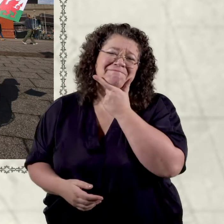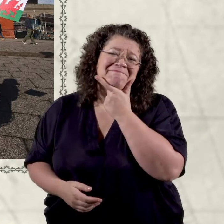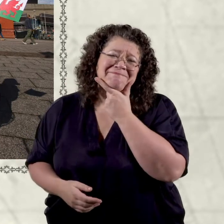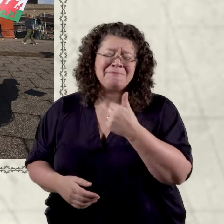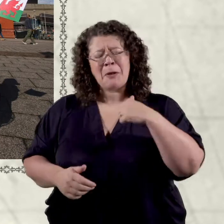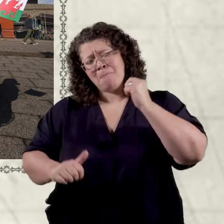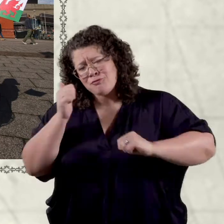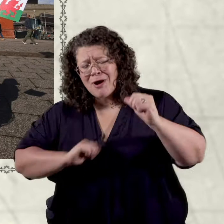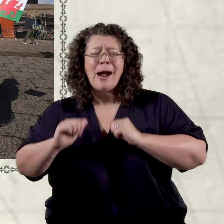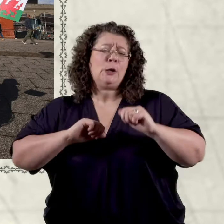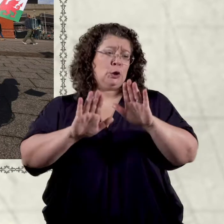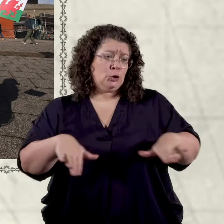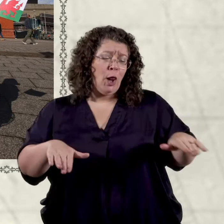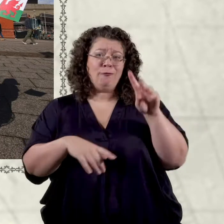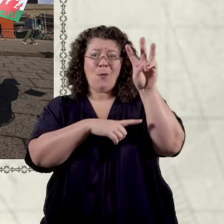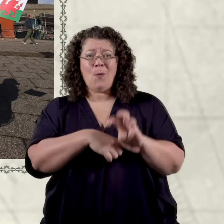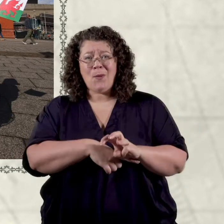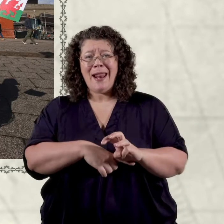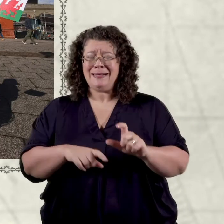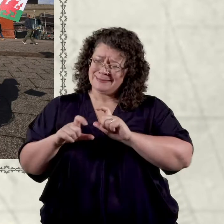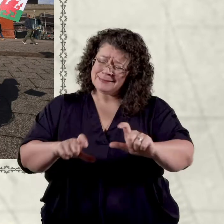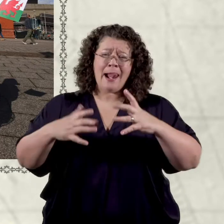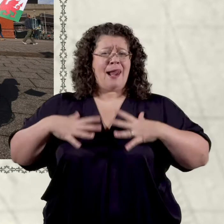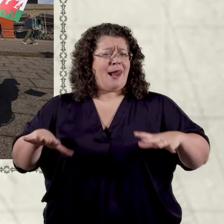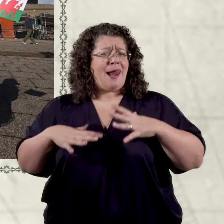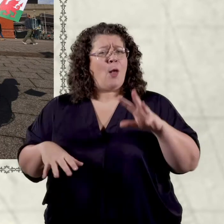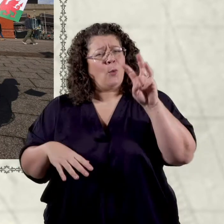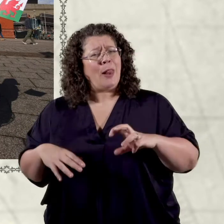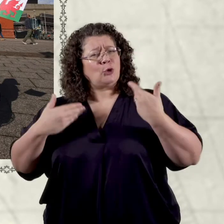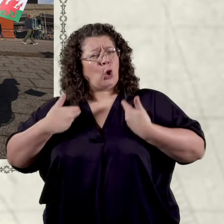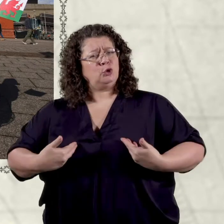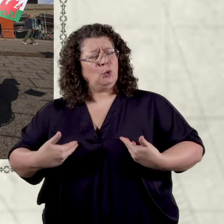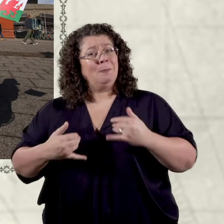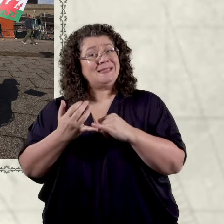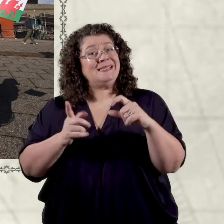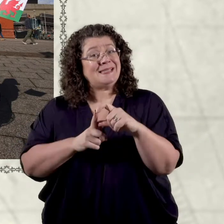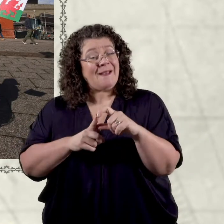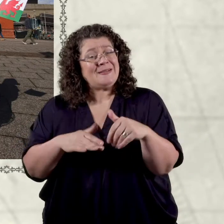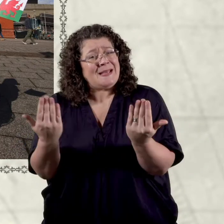proud that the children of Wales still wear the Welsh costume on St David's Day today.